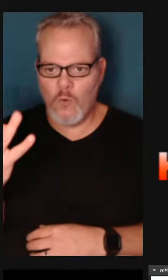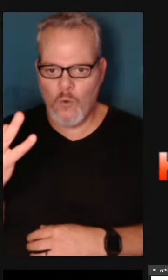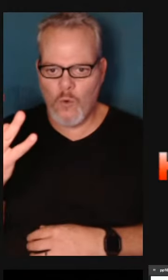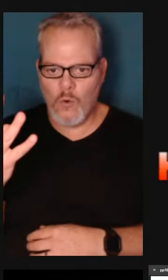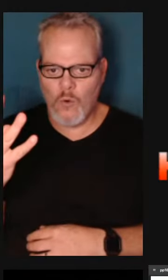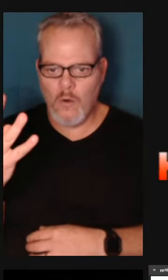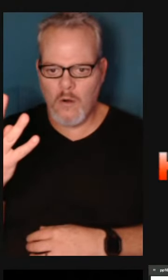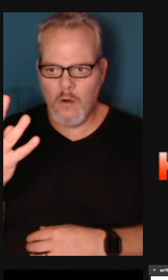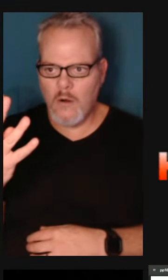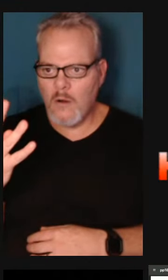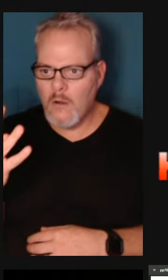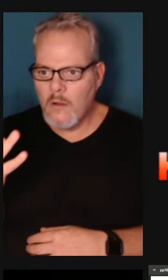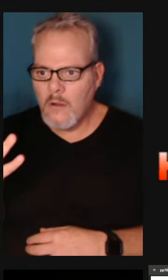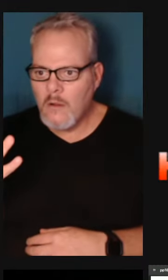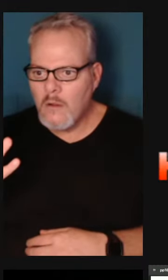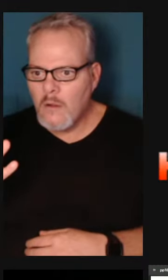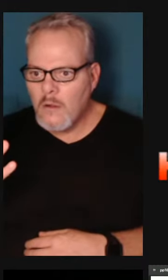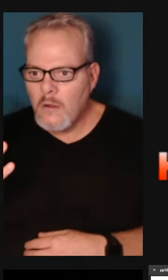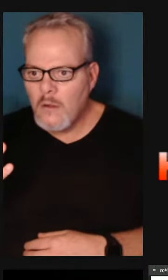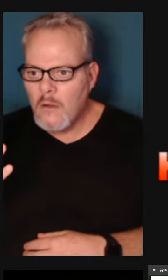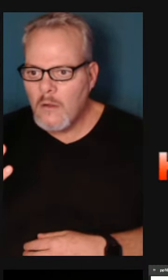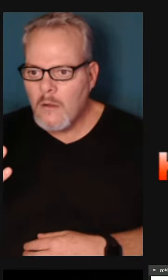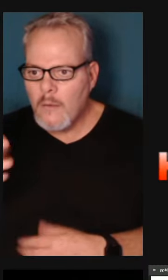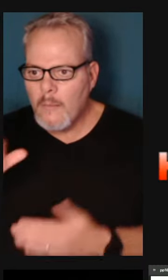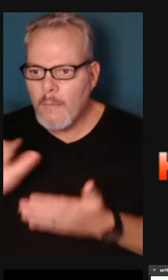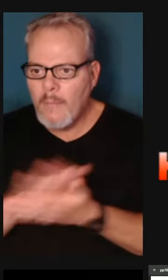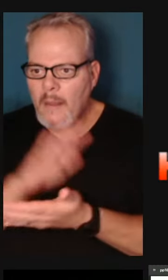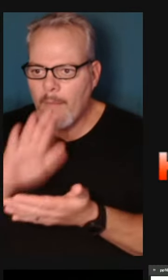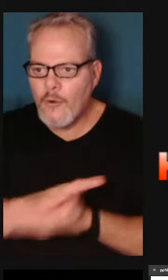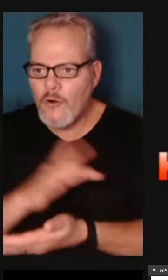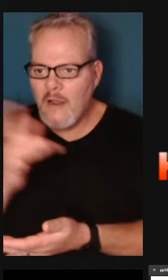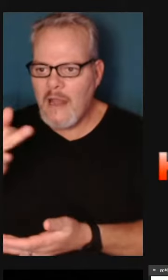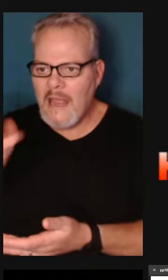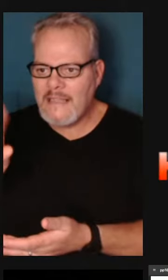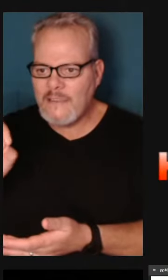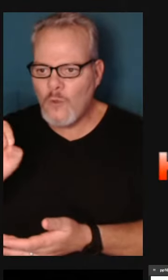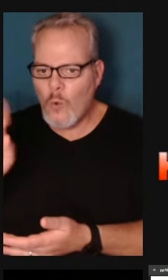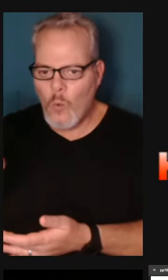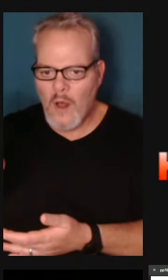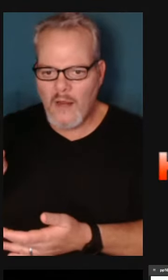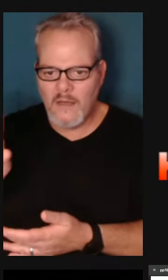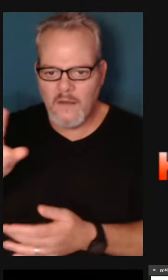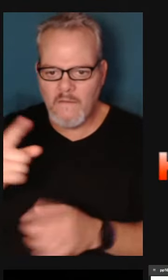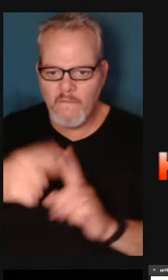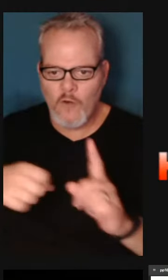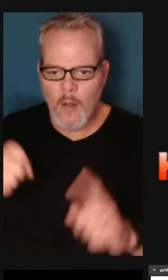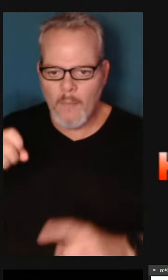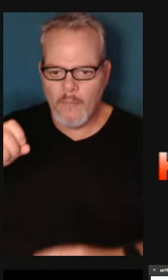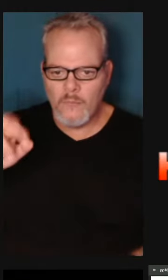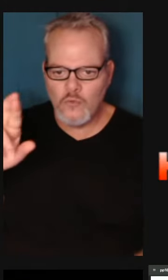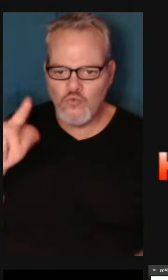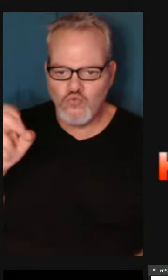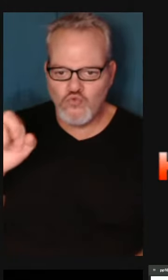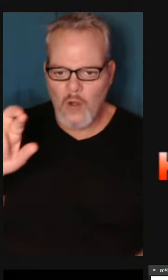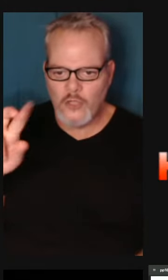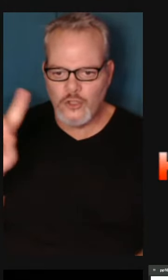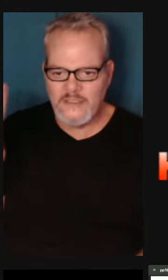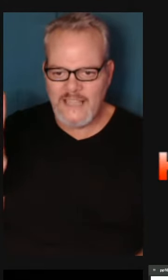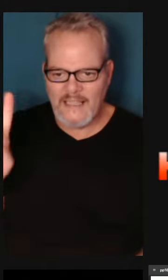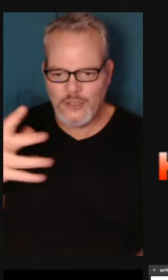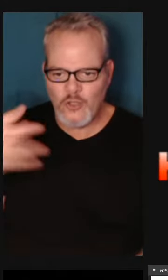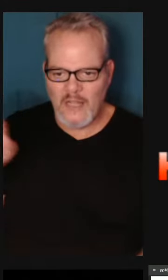1801. And this is by Roger Denlinger and Julia Morgan, Instability of Hawaiian Volcanoes. This whole chapter